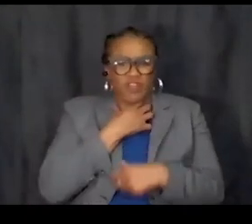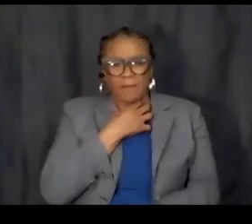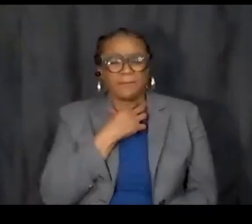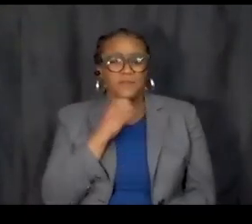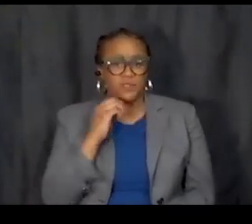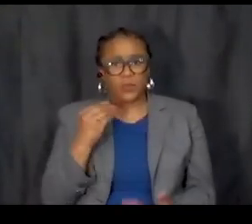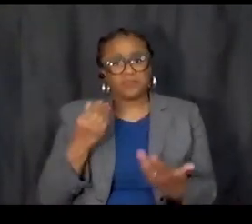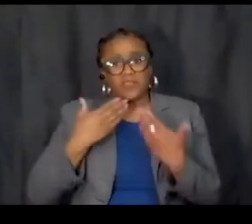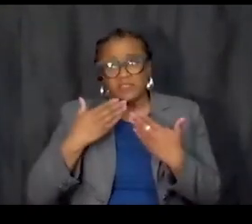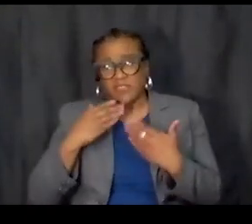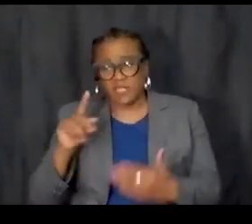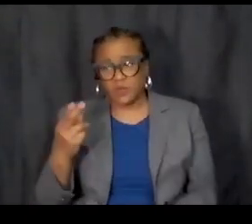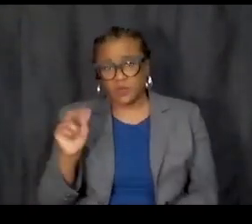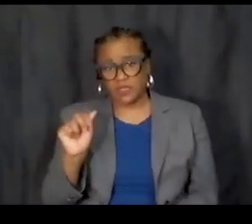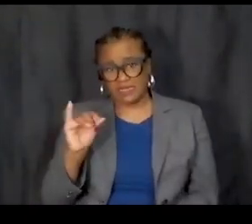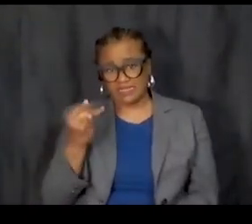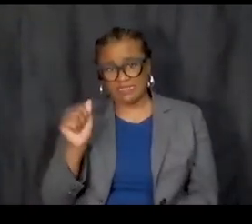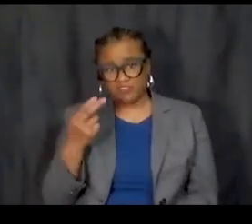poem. Digging.